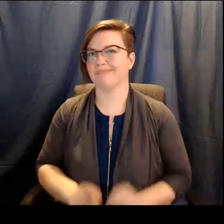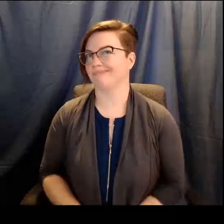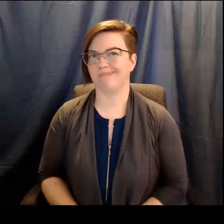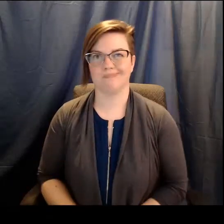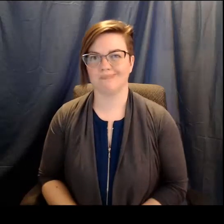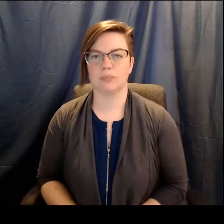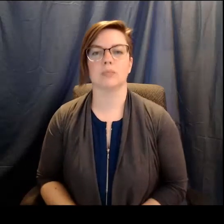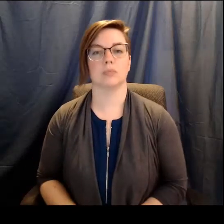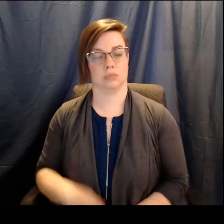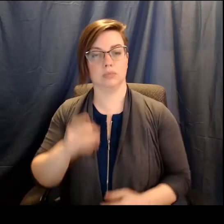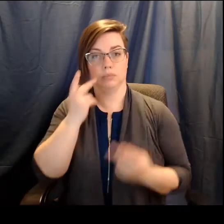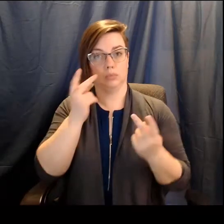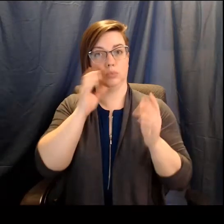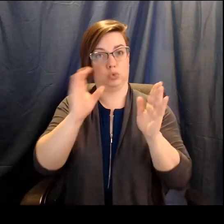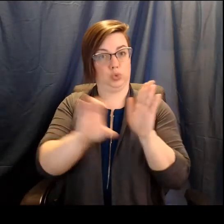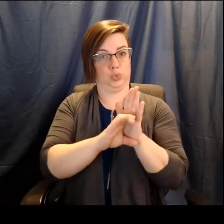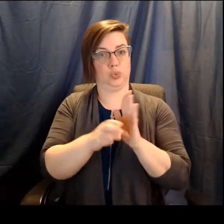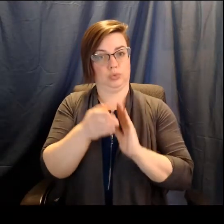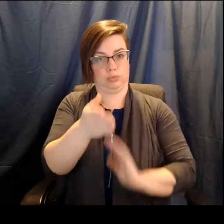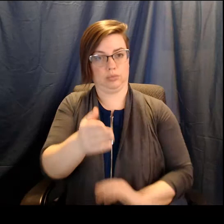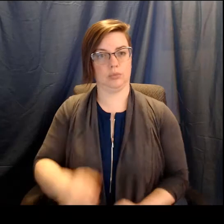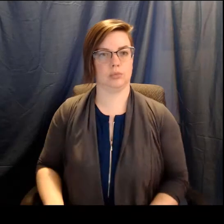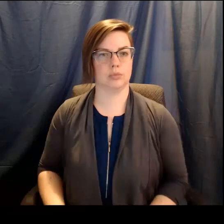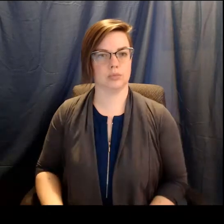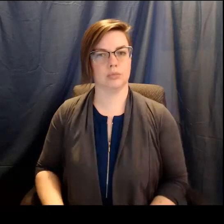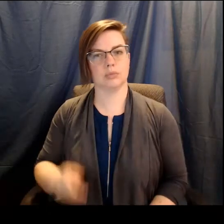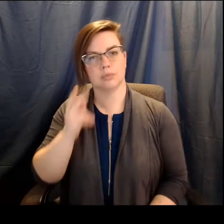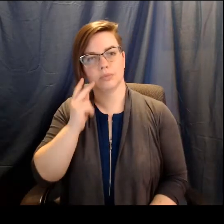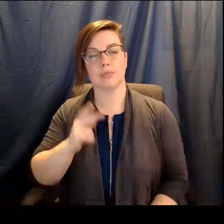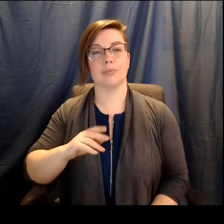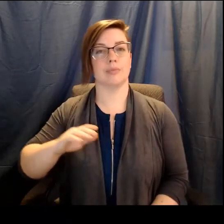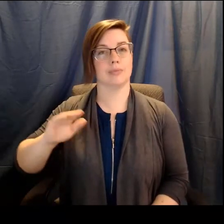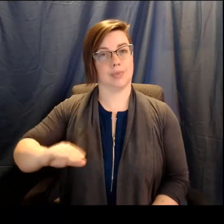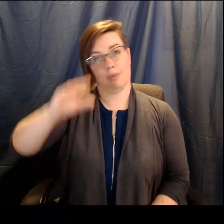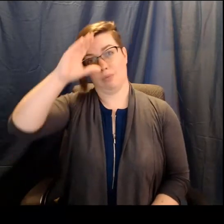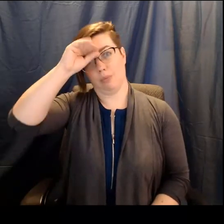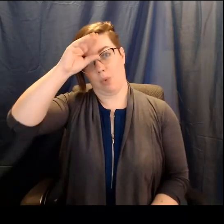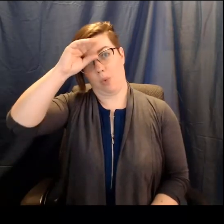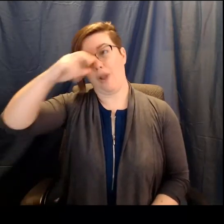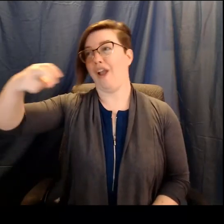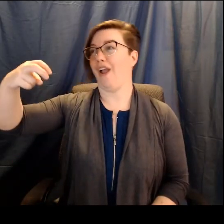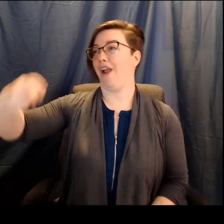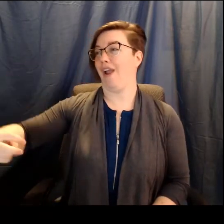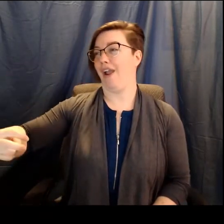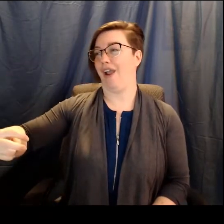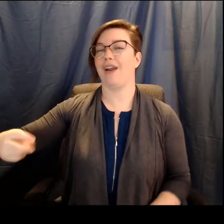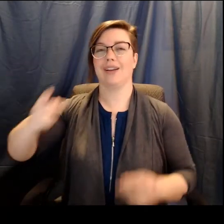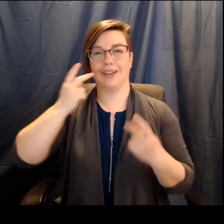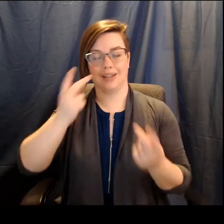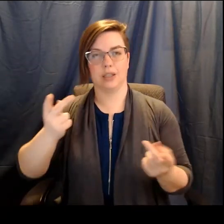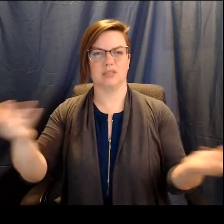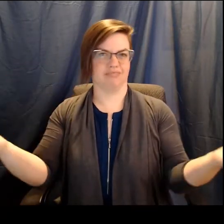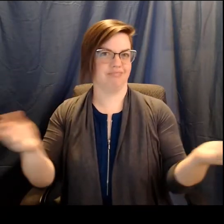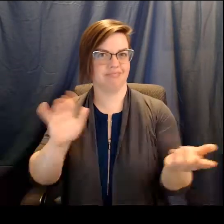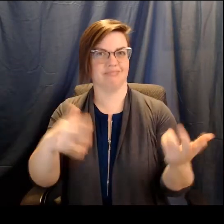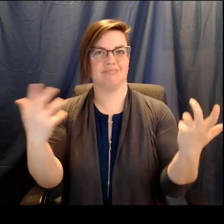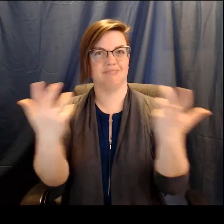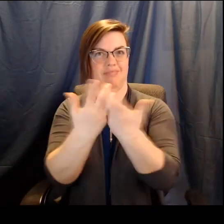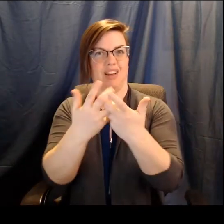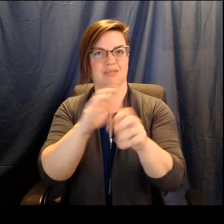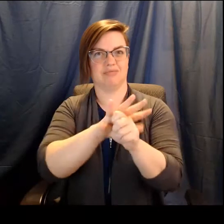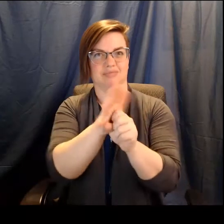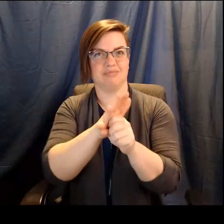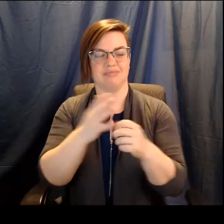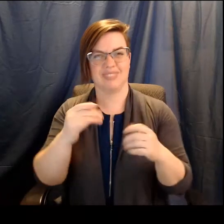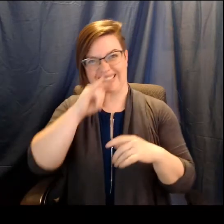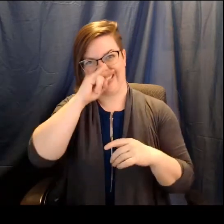here. So you can see the little boy in the background, which I think is just perfect for this pandemic because we've been having to work with our kids around,